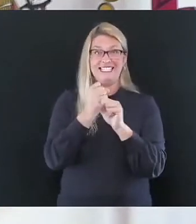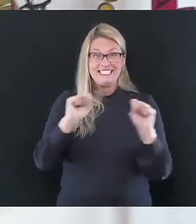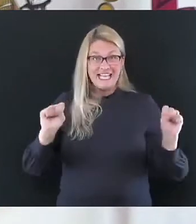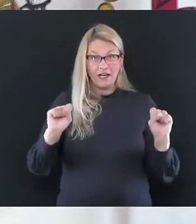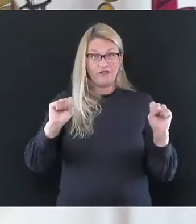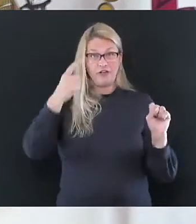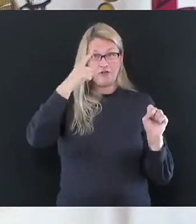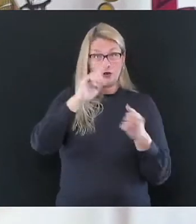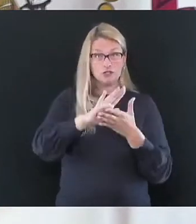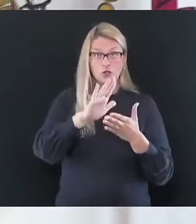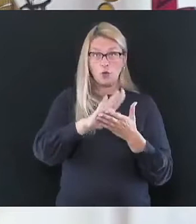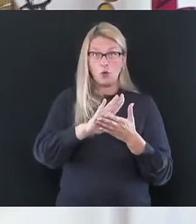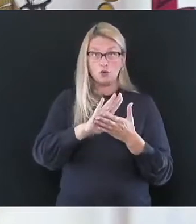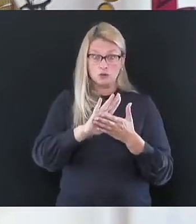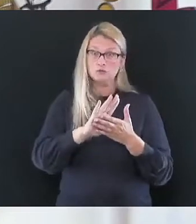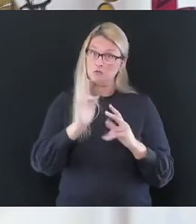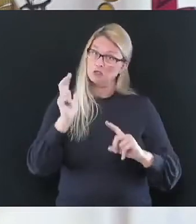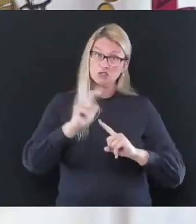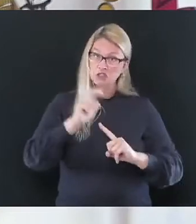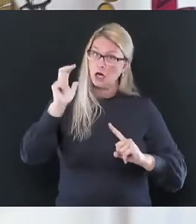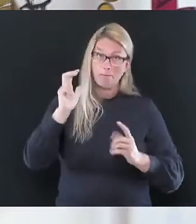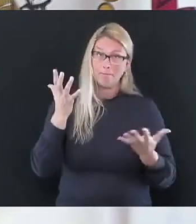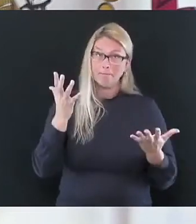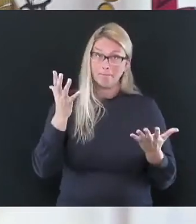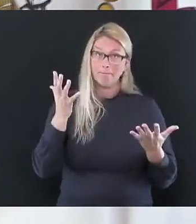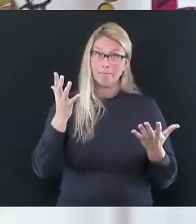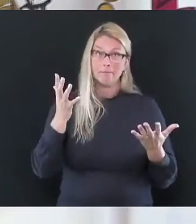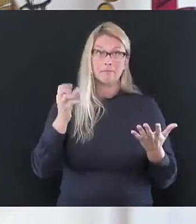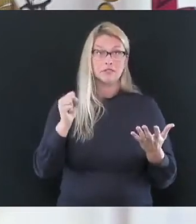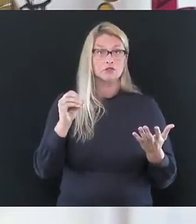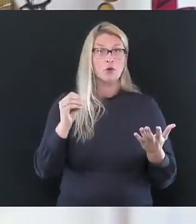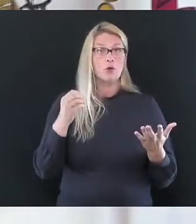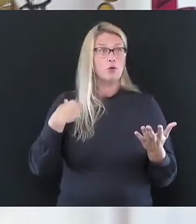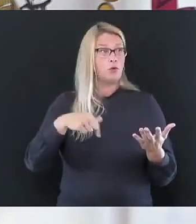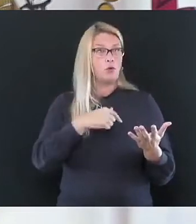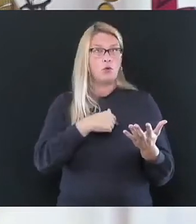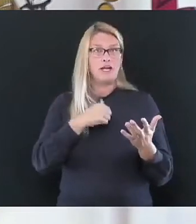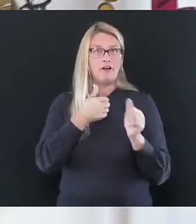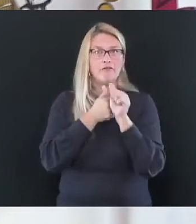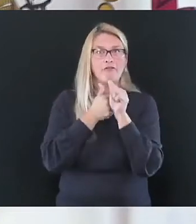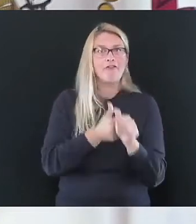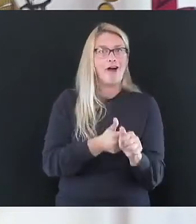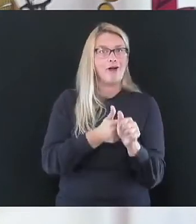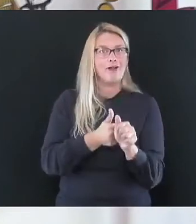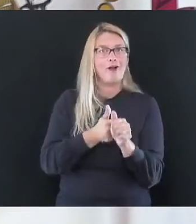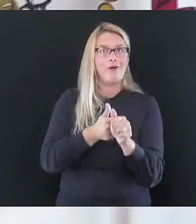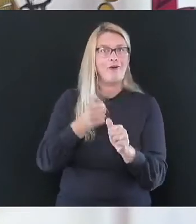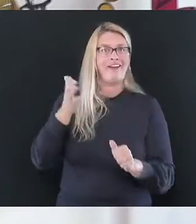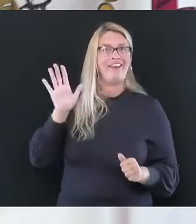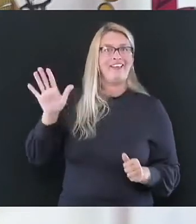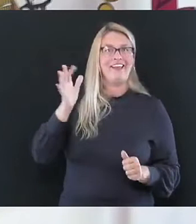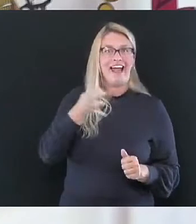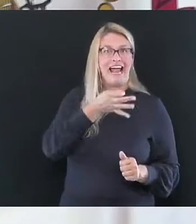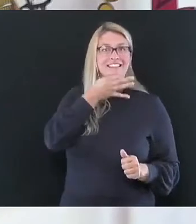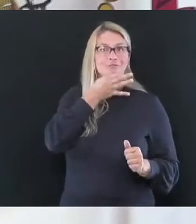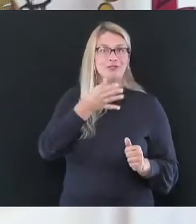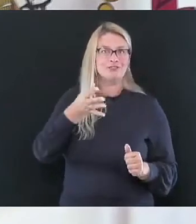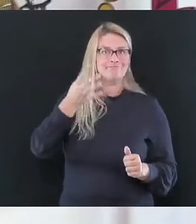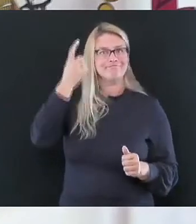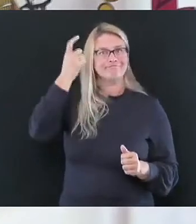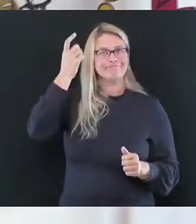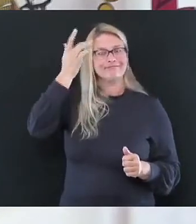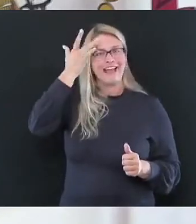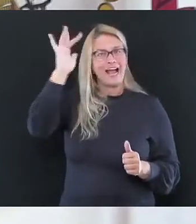and everything was terrific. We got to listen to our experts. I'm not that. I'm not a